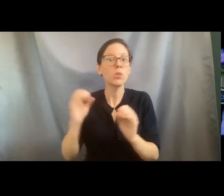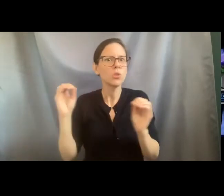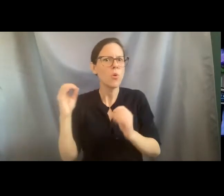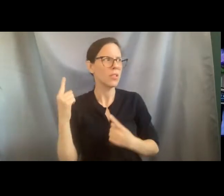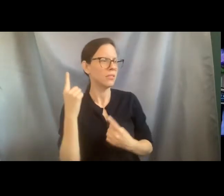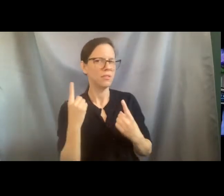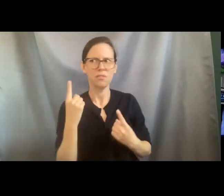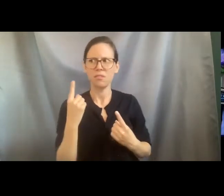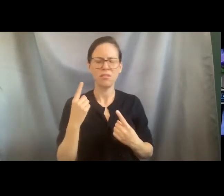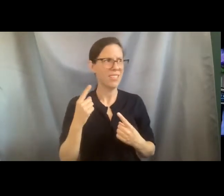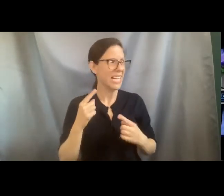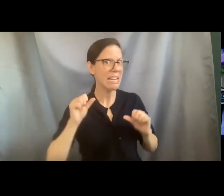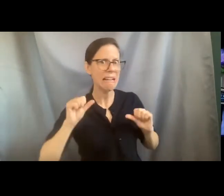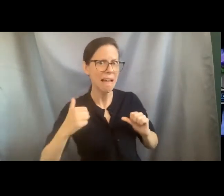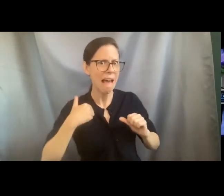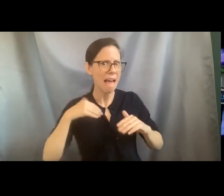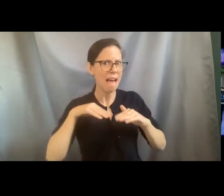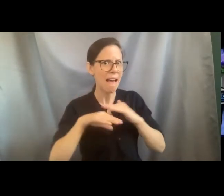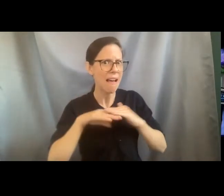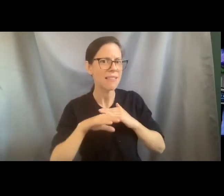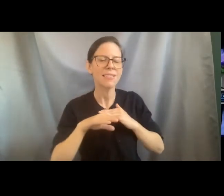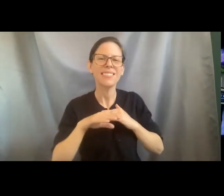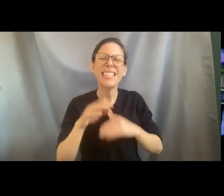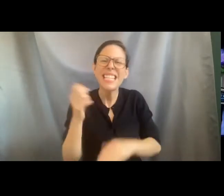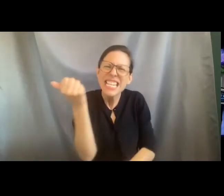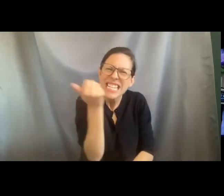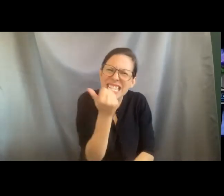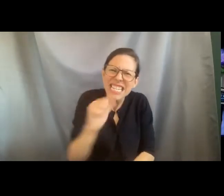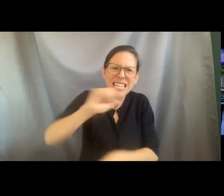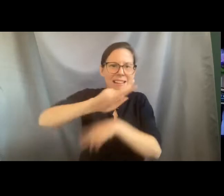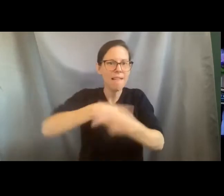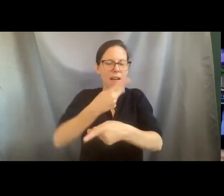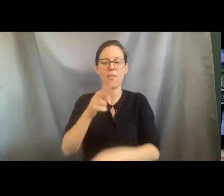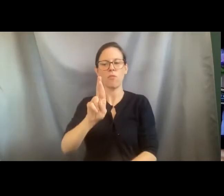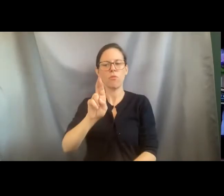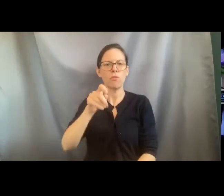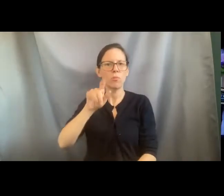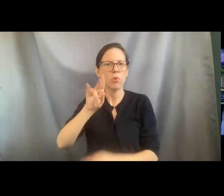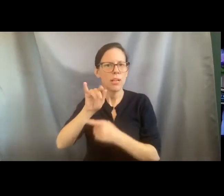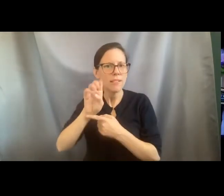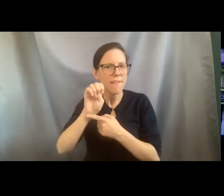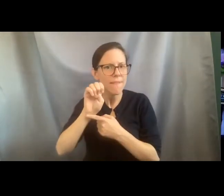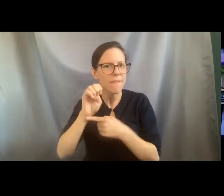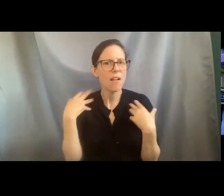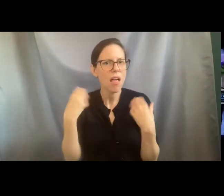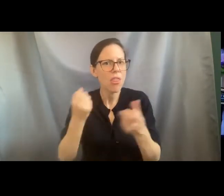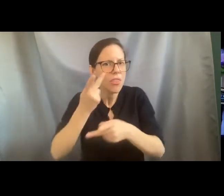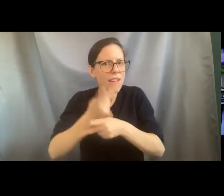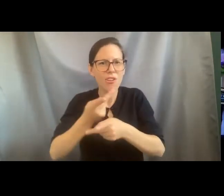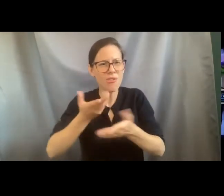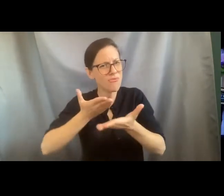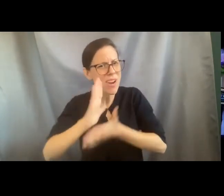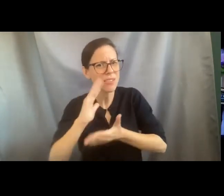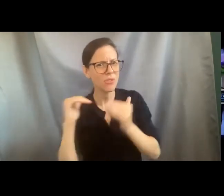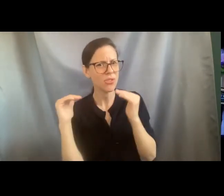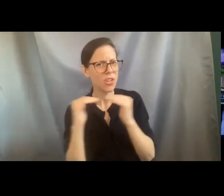whether they're able to access any aspect of reproductive health care, rights, and